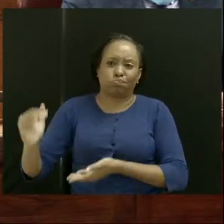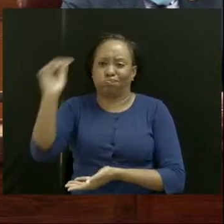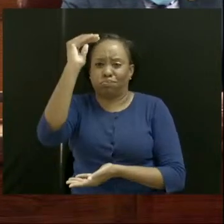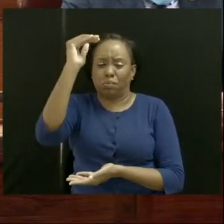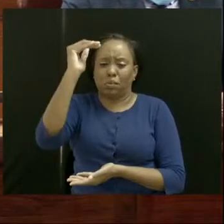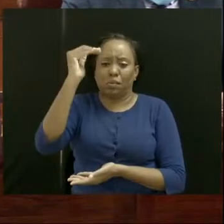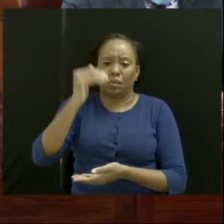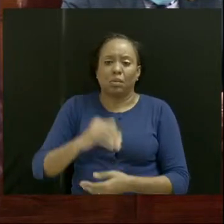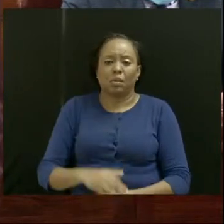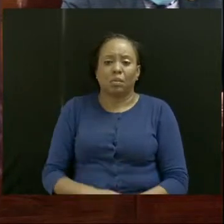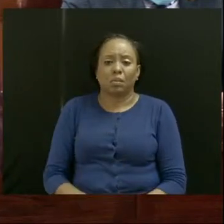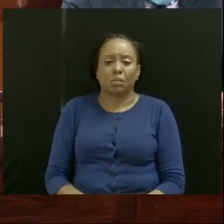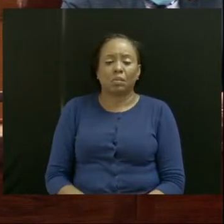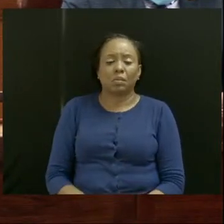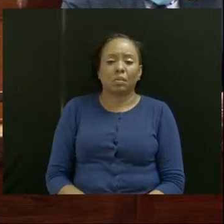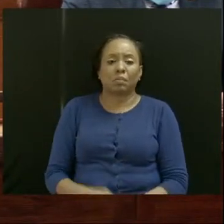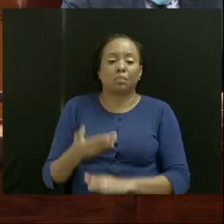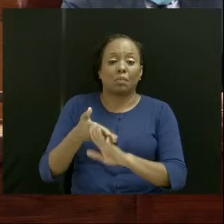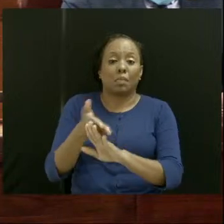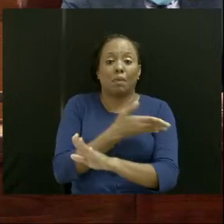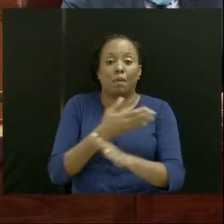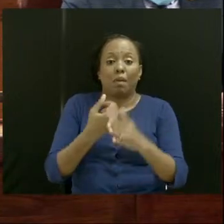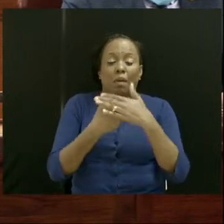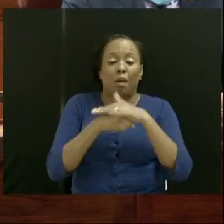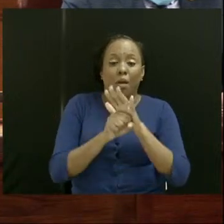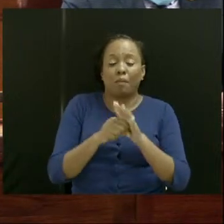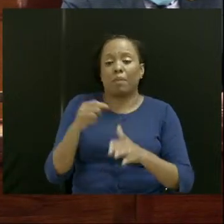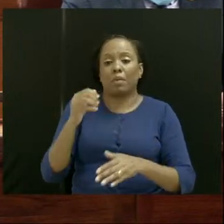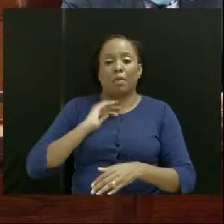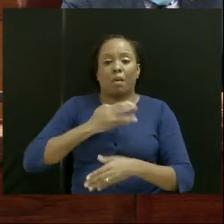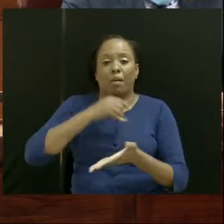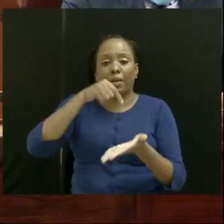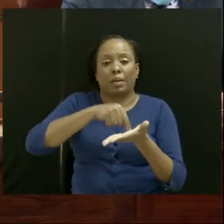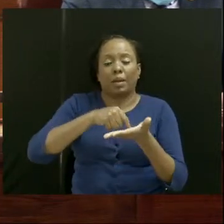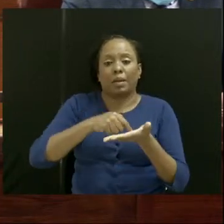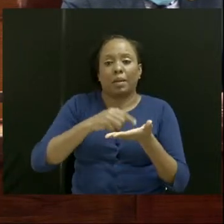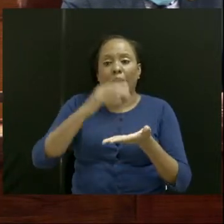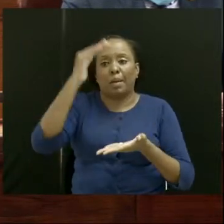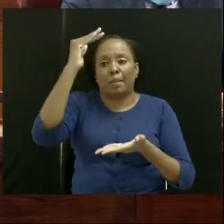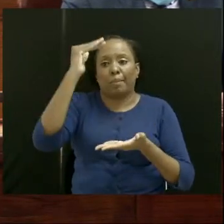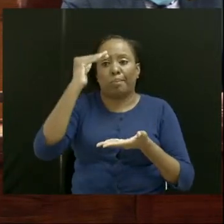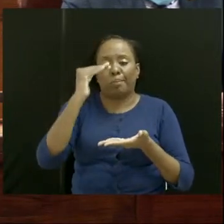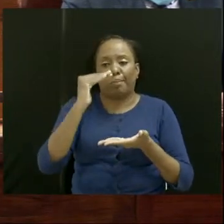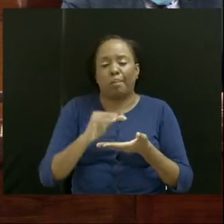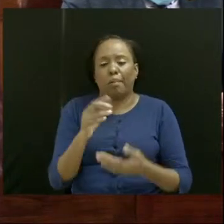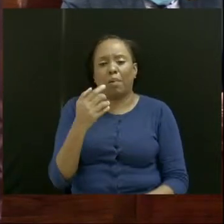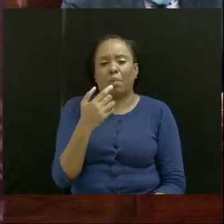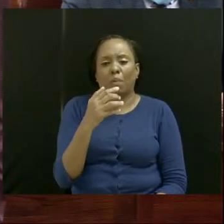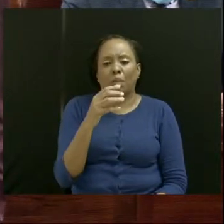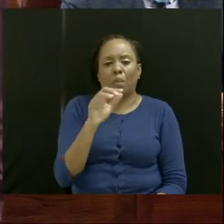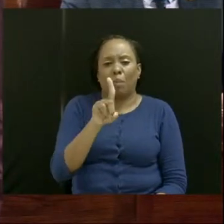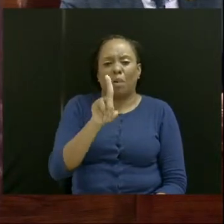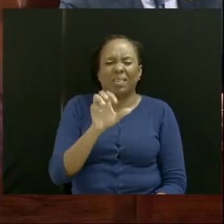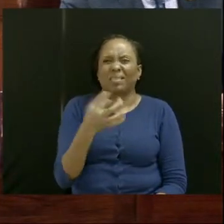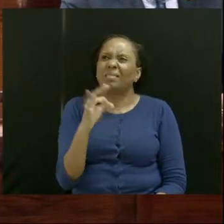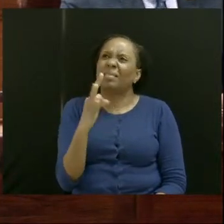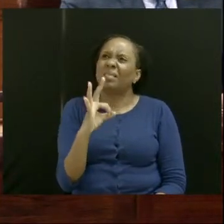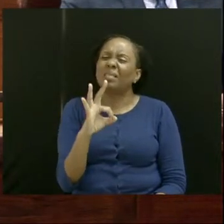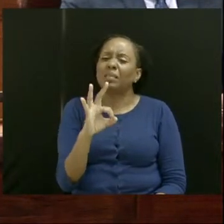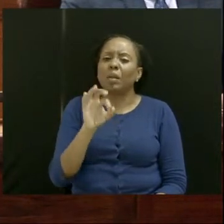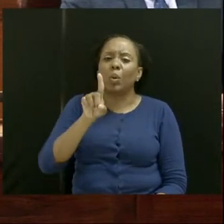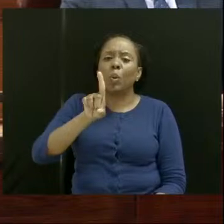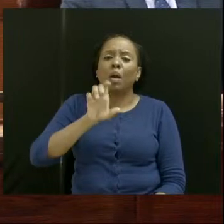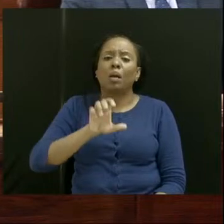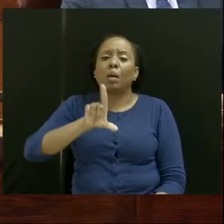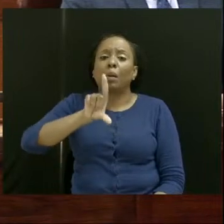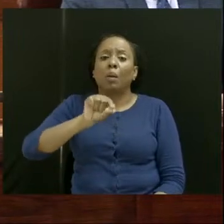about 180% of our GDP down to what, 119, 120%.